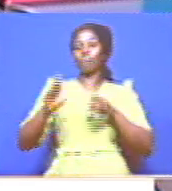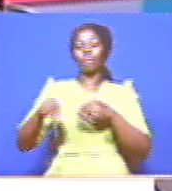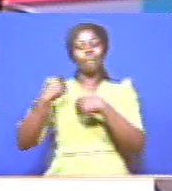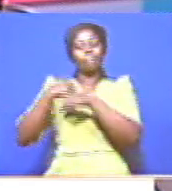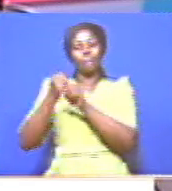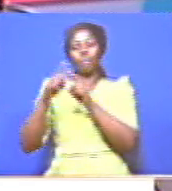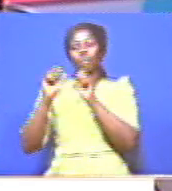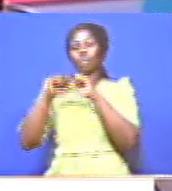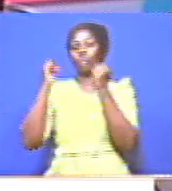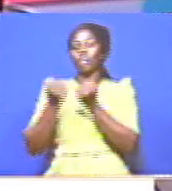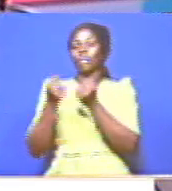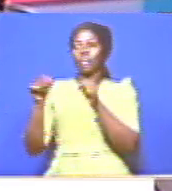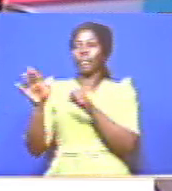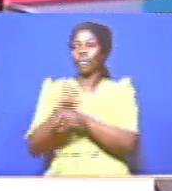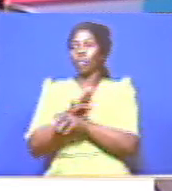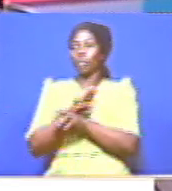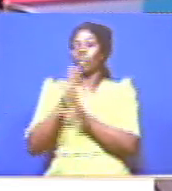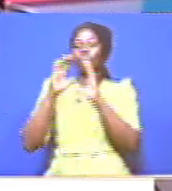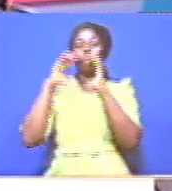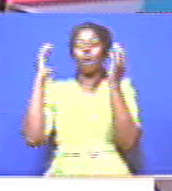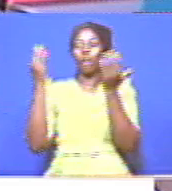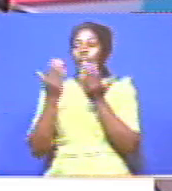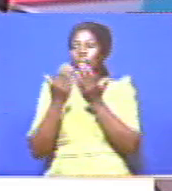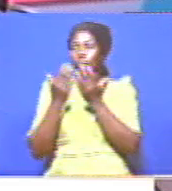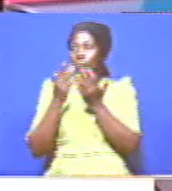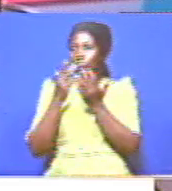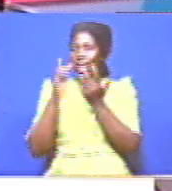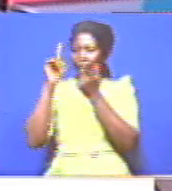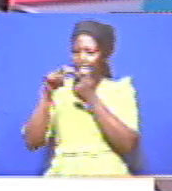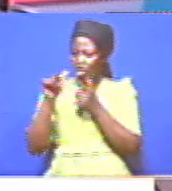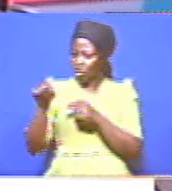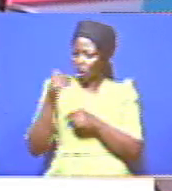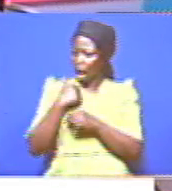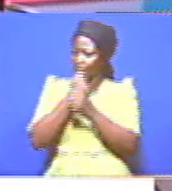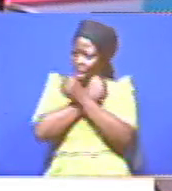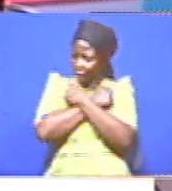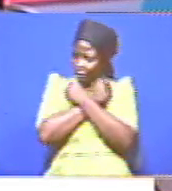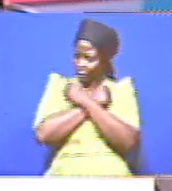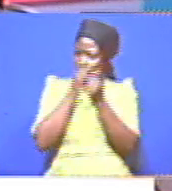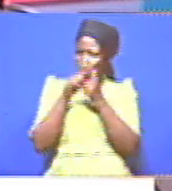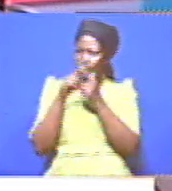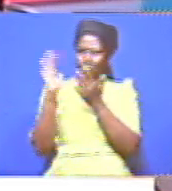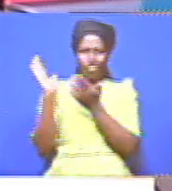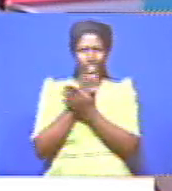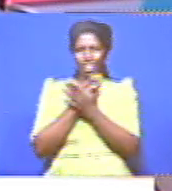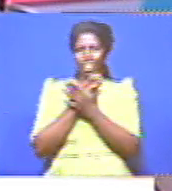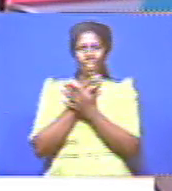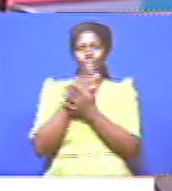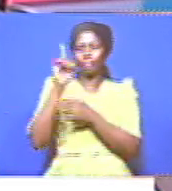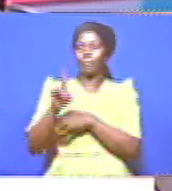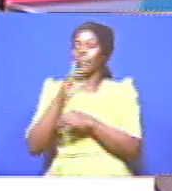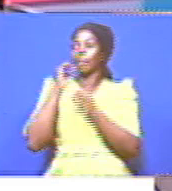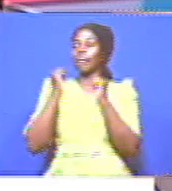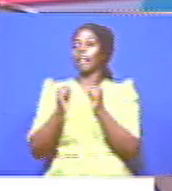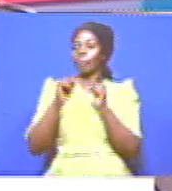whole fabric of our mm-hmm. the whole world. Mm-hmm. So unless you have really the passion to fight, mm-hmm. it might be difficult. Of course, I